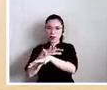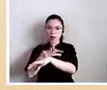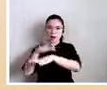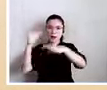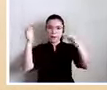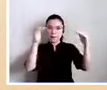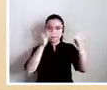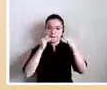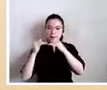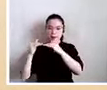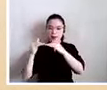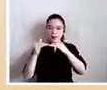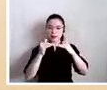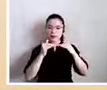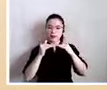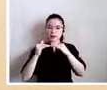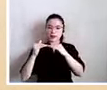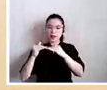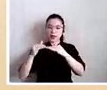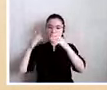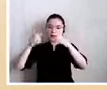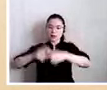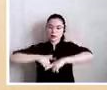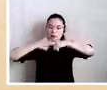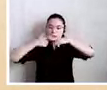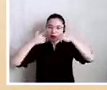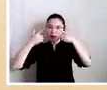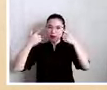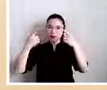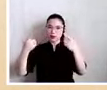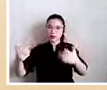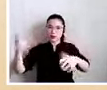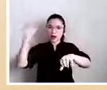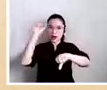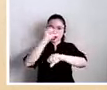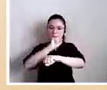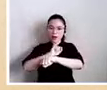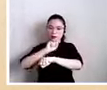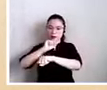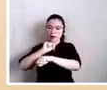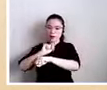just. Great are the works of the